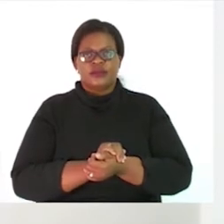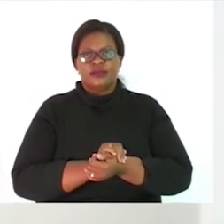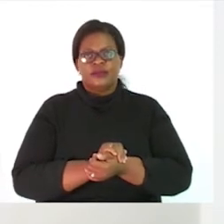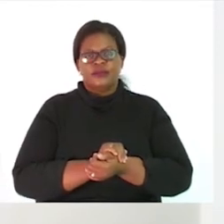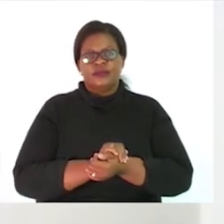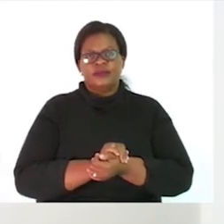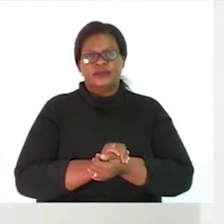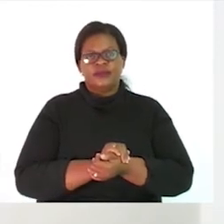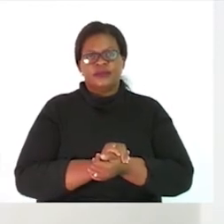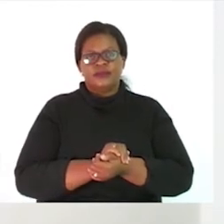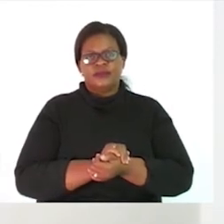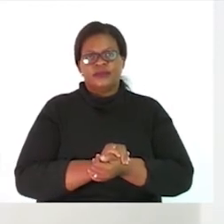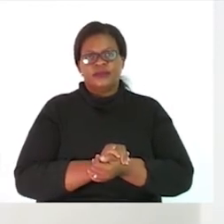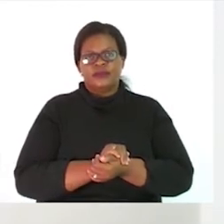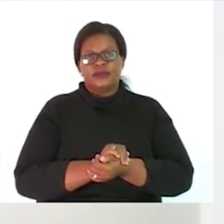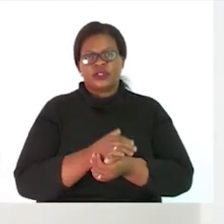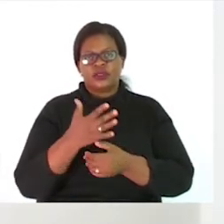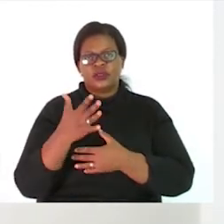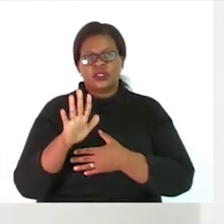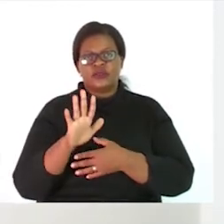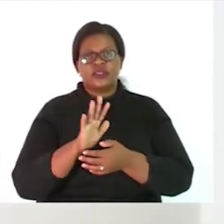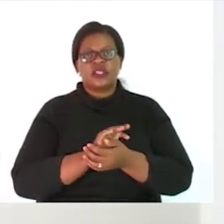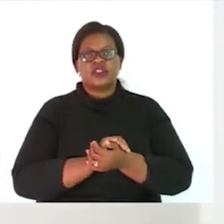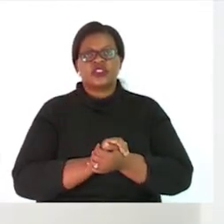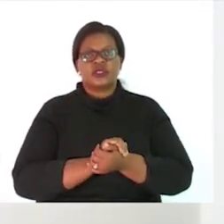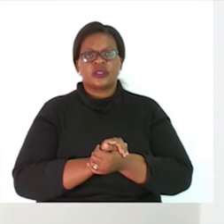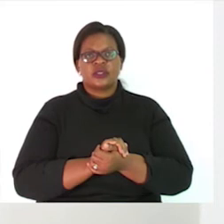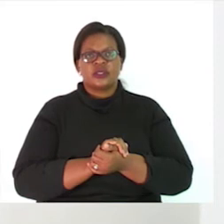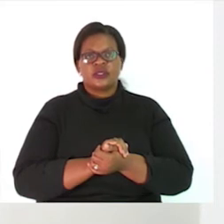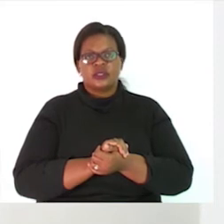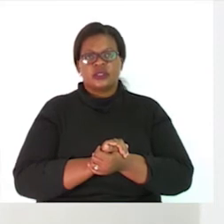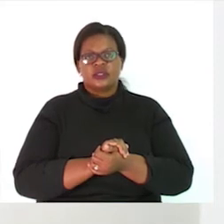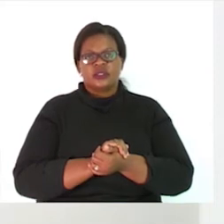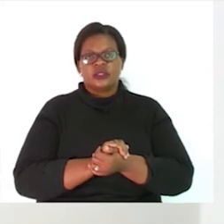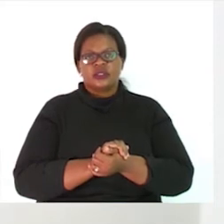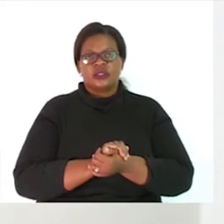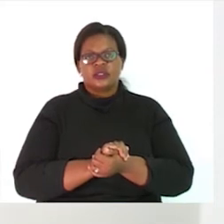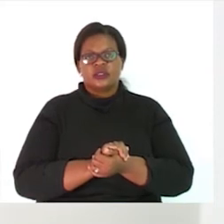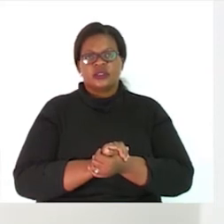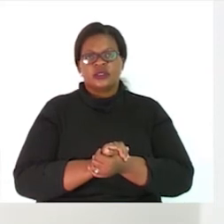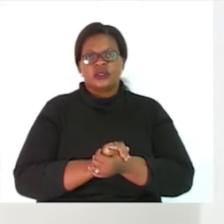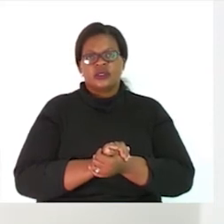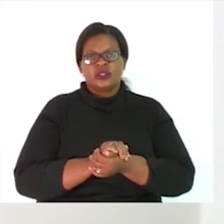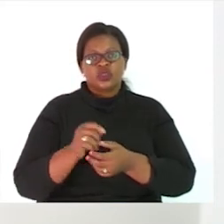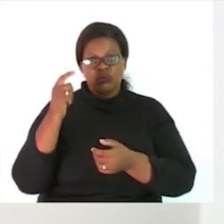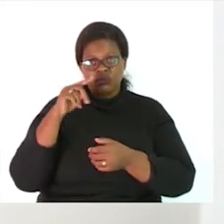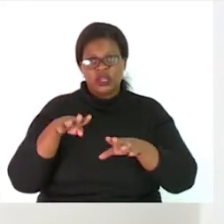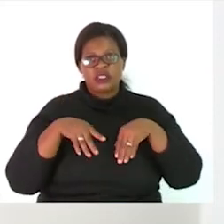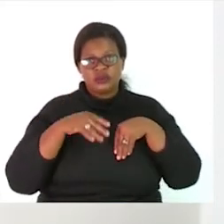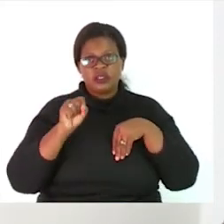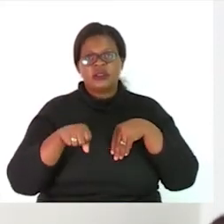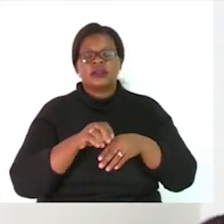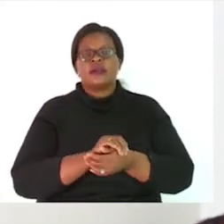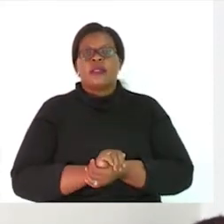That's the lot, eh? Right, do you agree? Yes. Right,